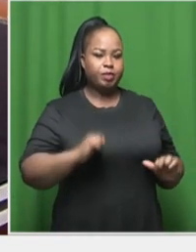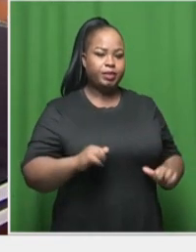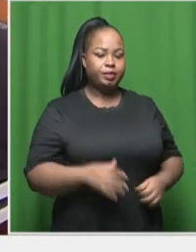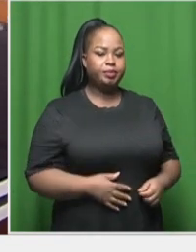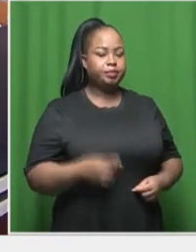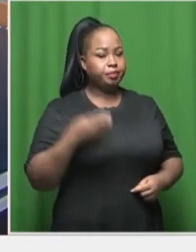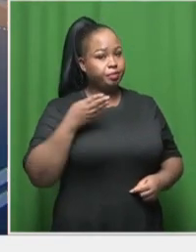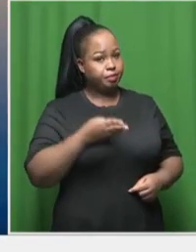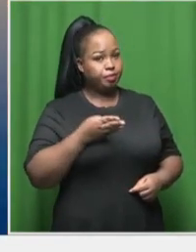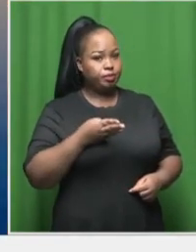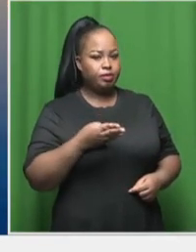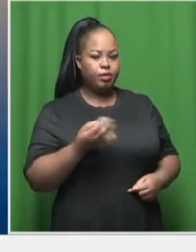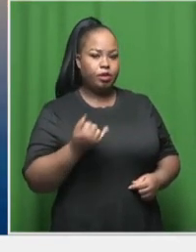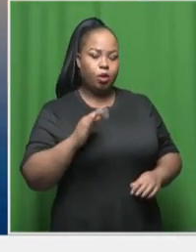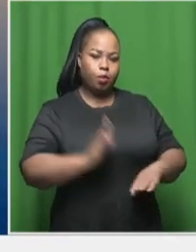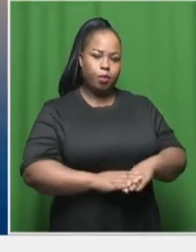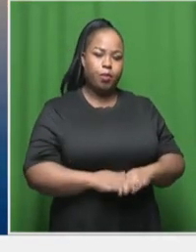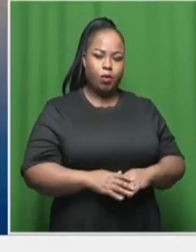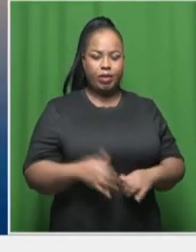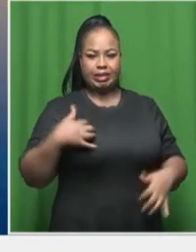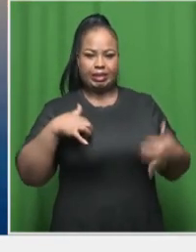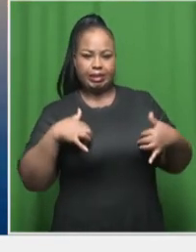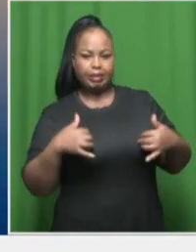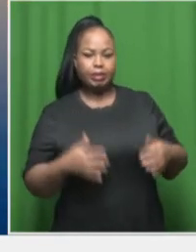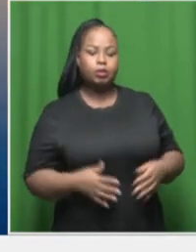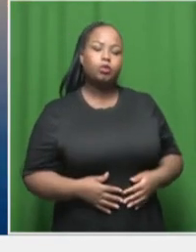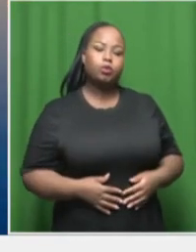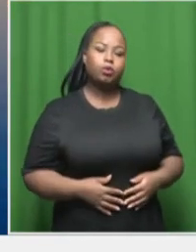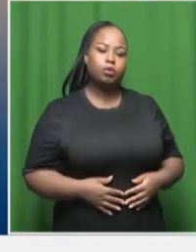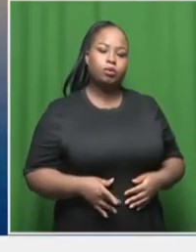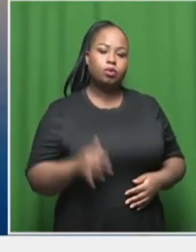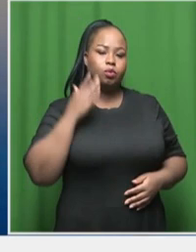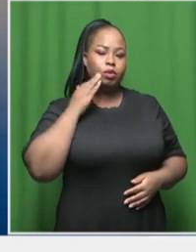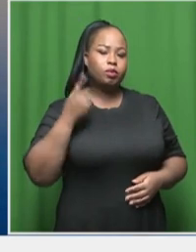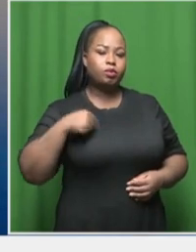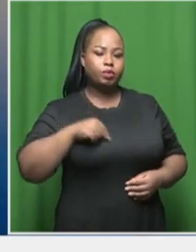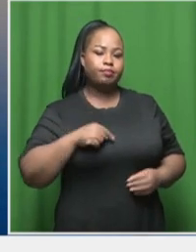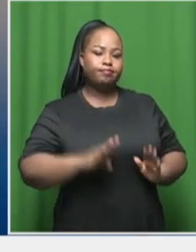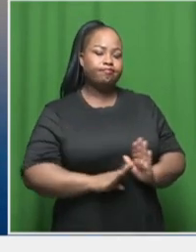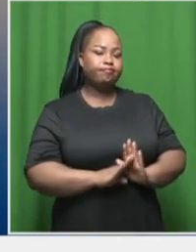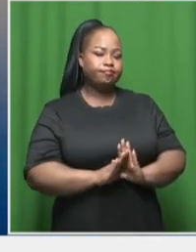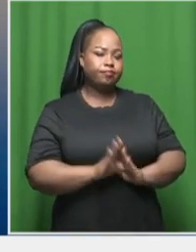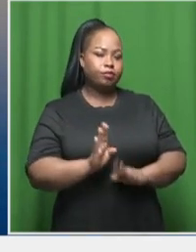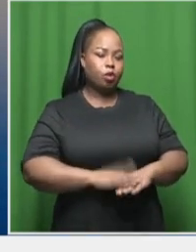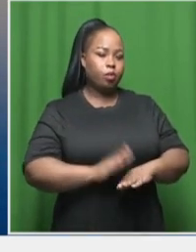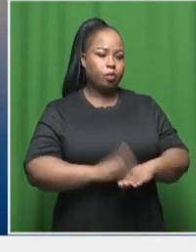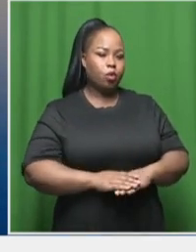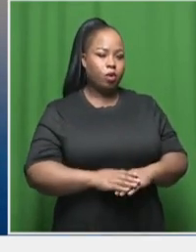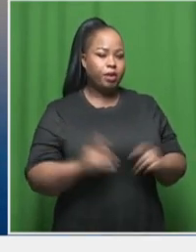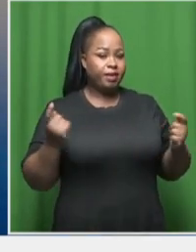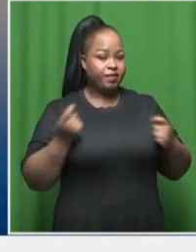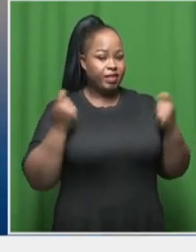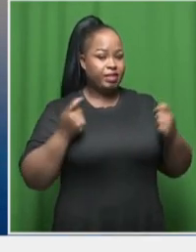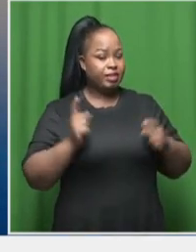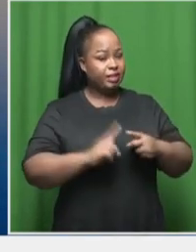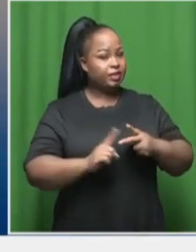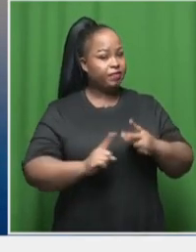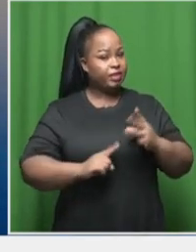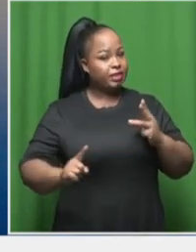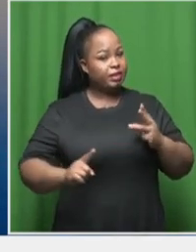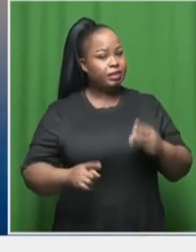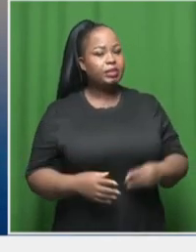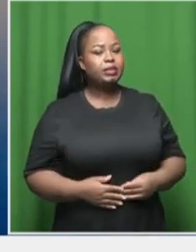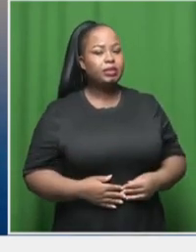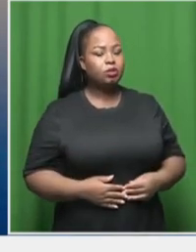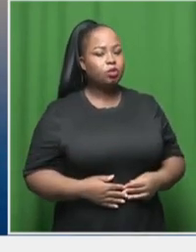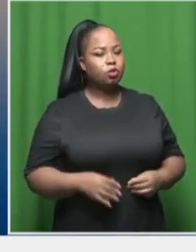this one is more young and it's more vibey, right? So as we progress and hold events in different spaces, we will look at